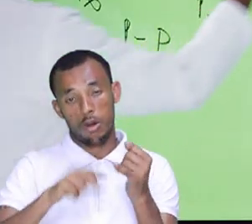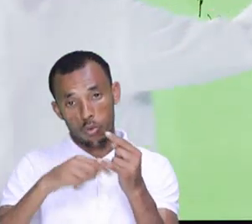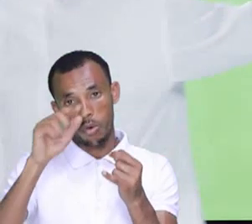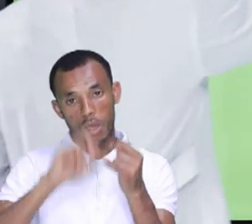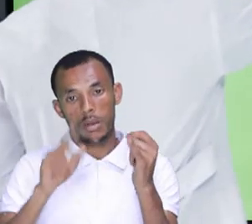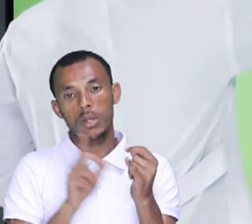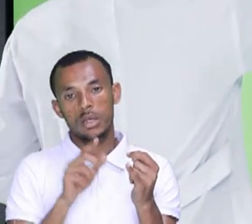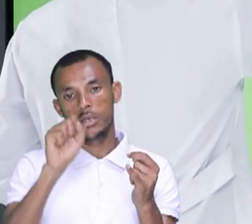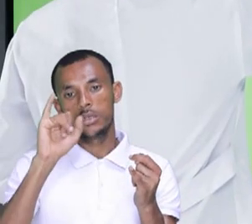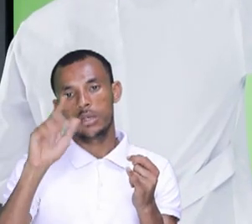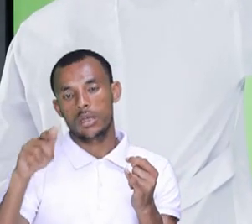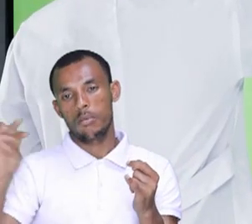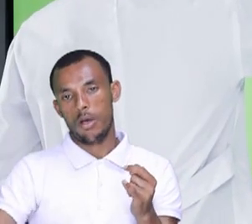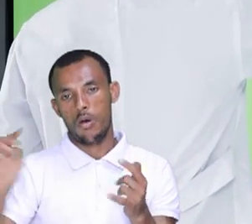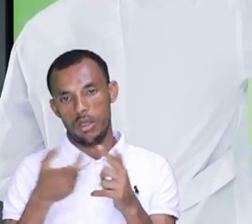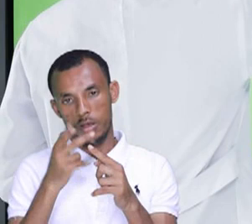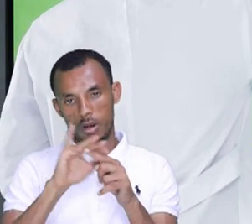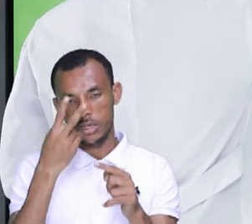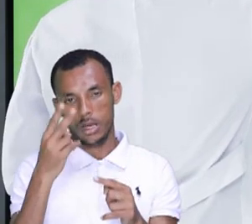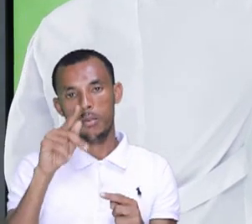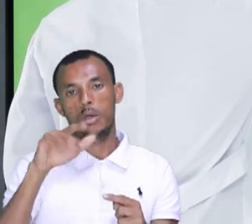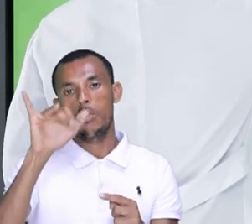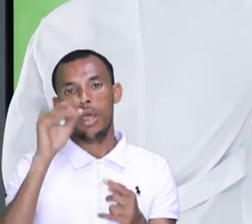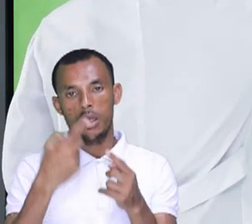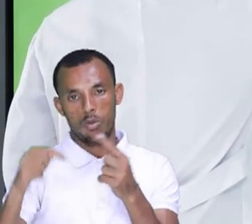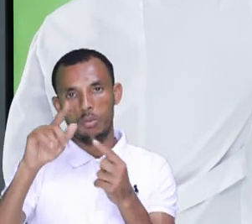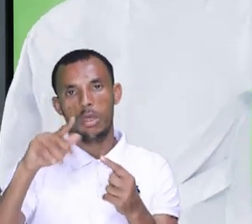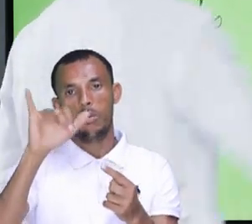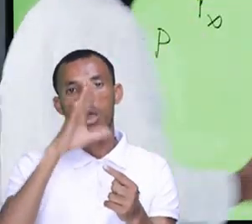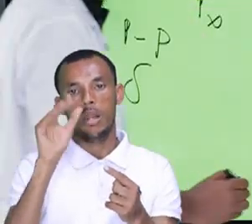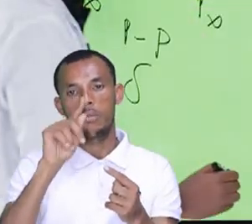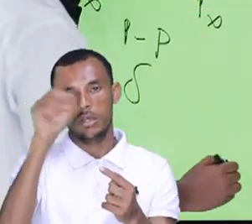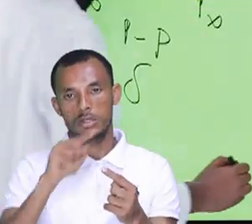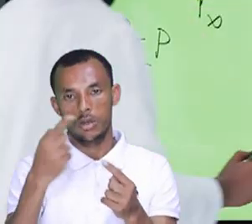The other one, PY with PY or PZ with PZ.